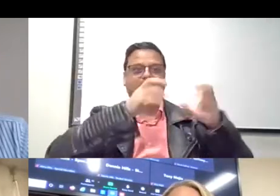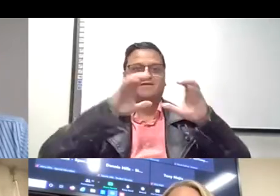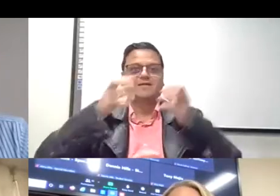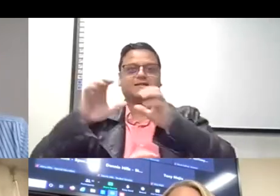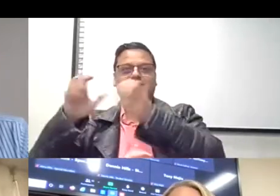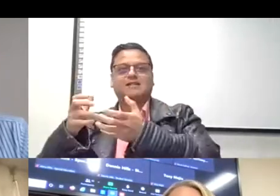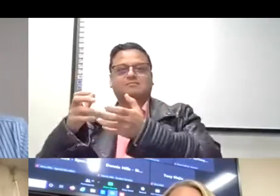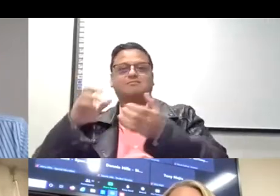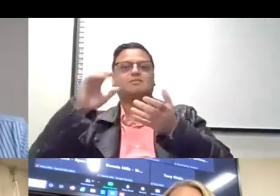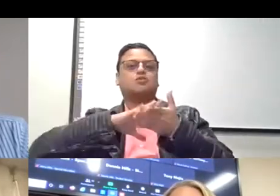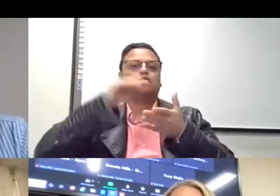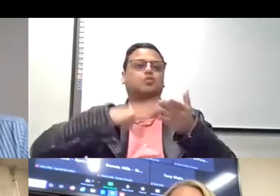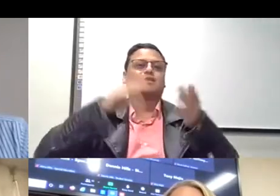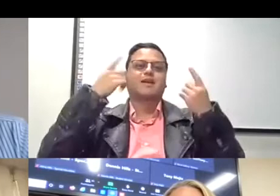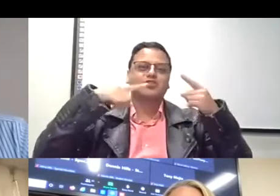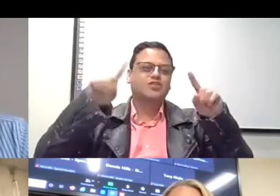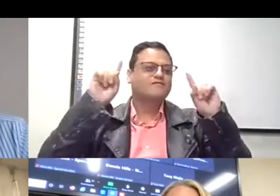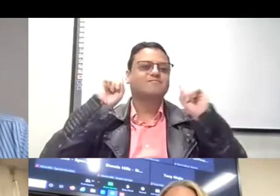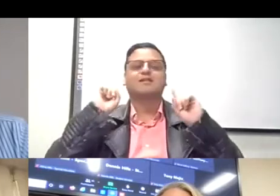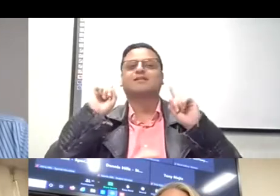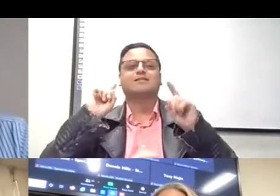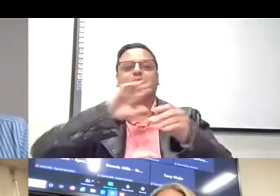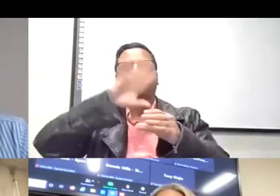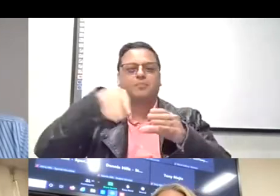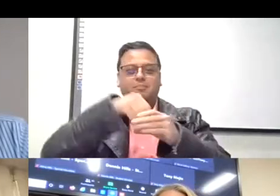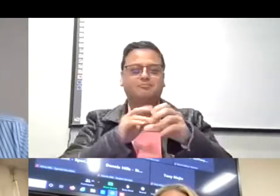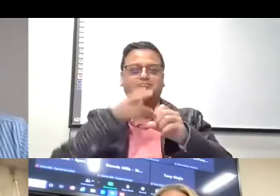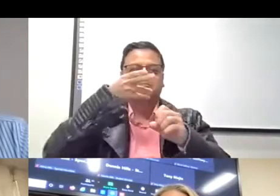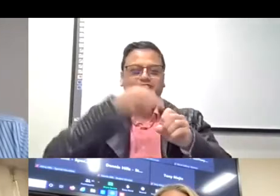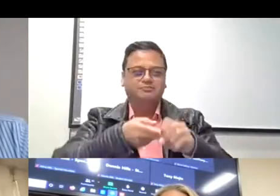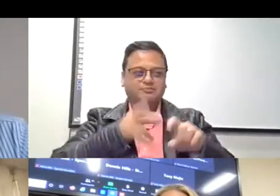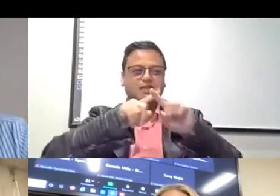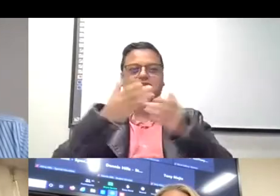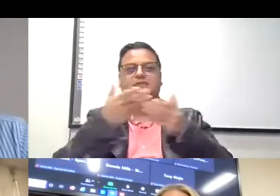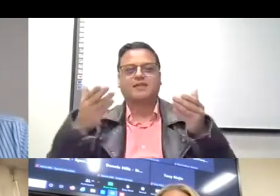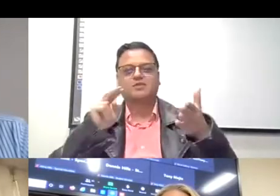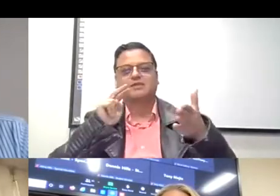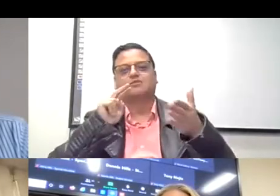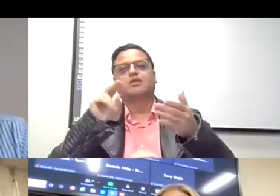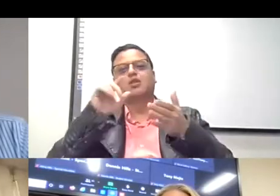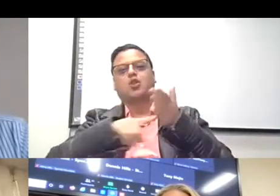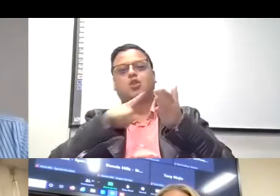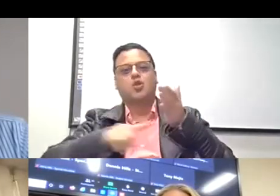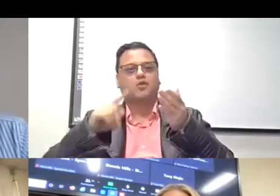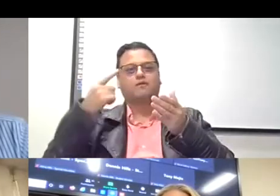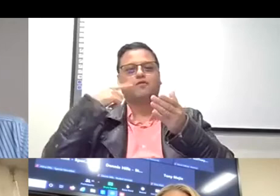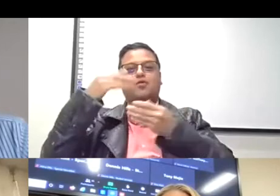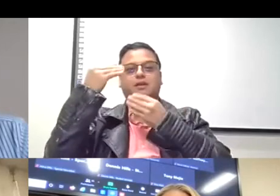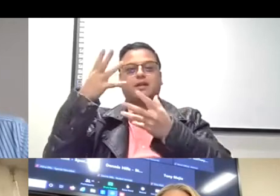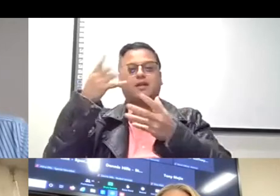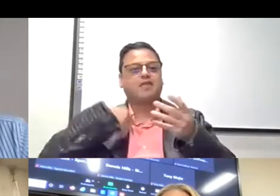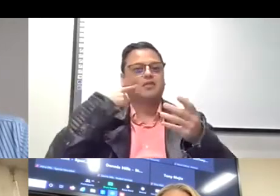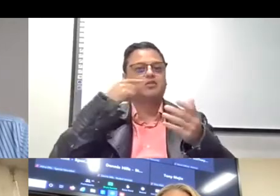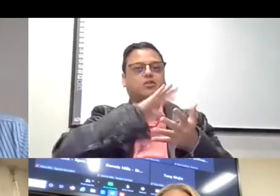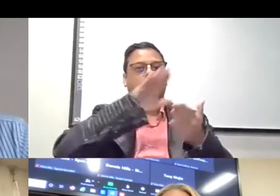about student achievement. We talked about Fontes and Pinnell. We talked about different things. We looked at data. And I think those are